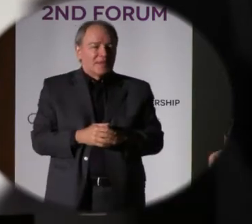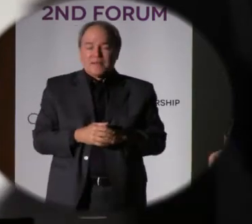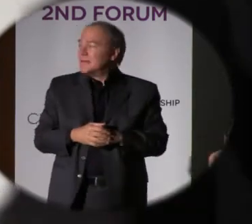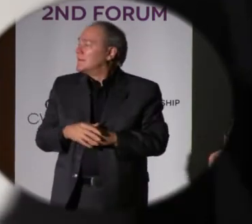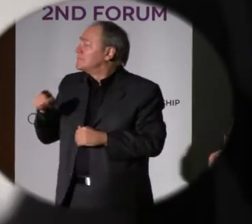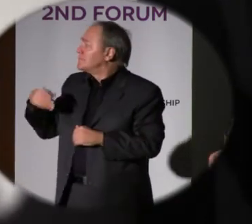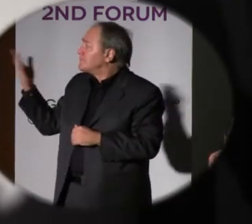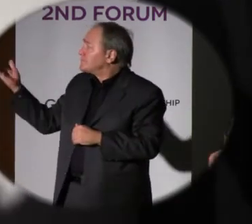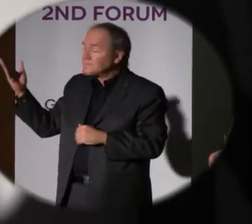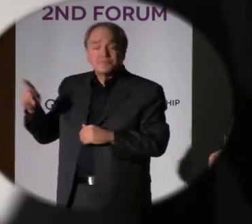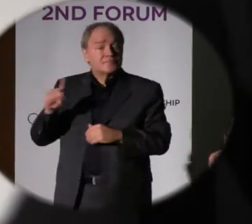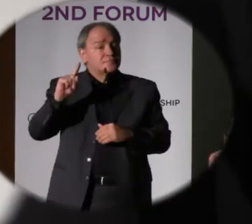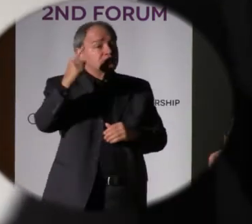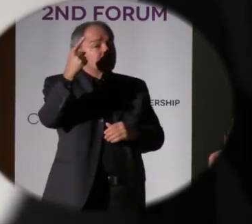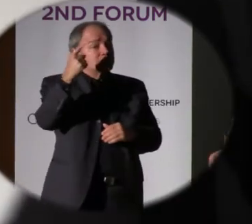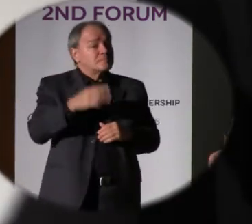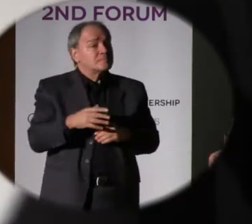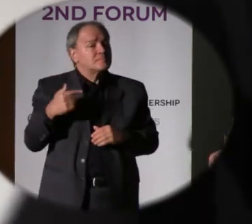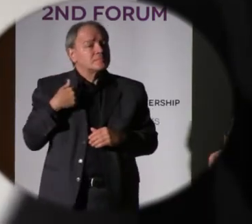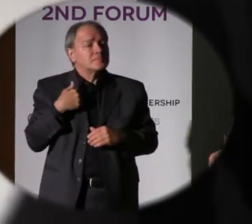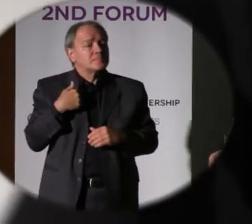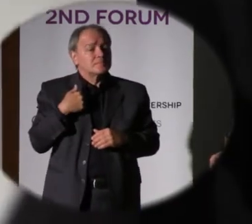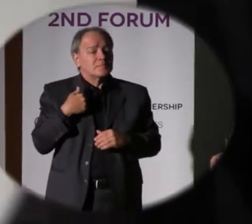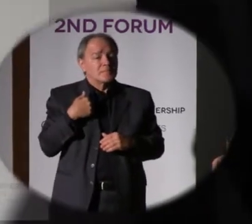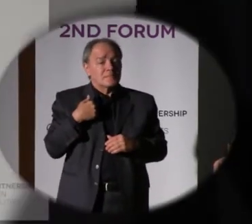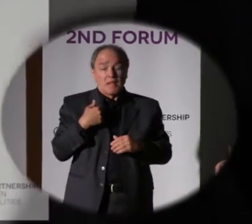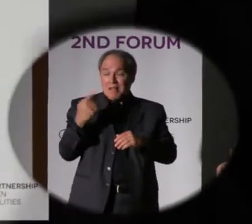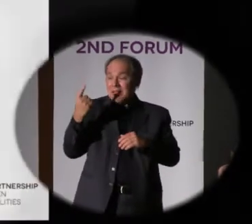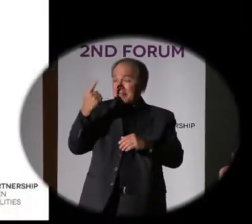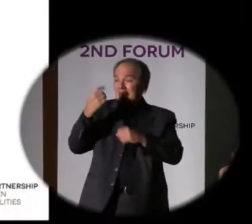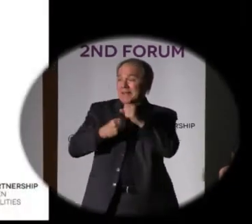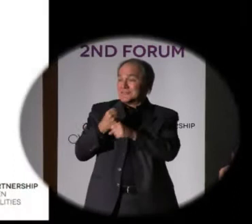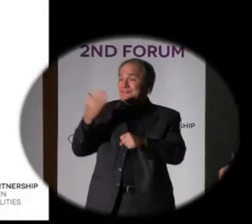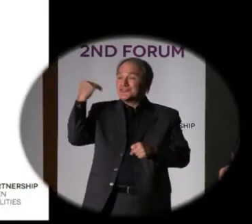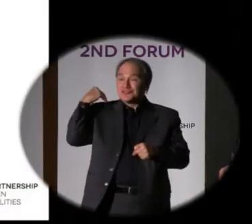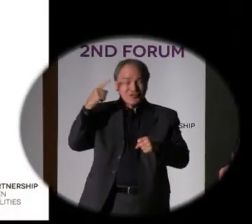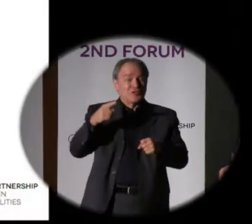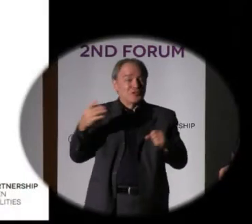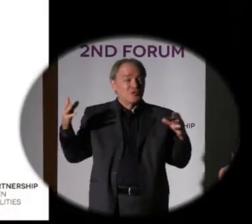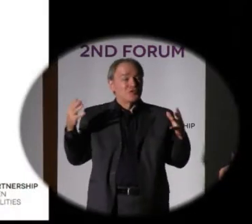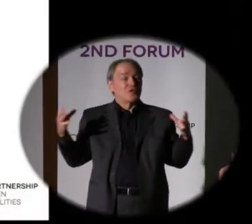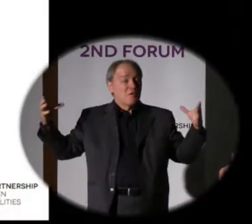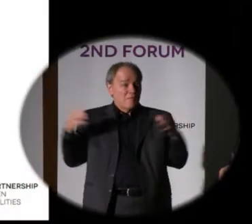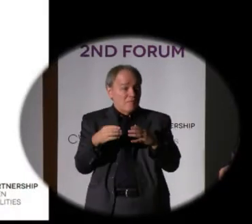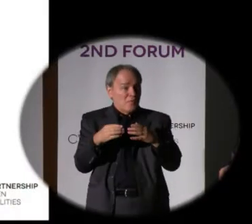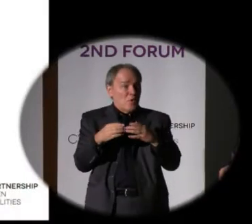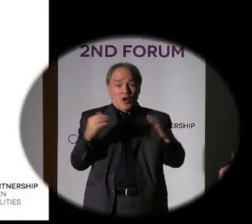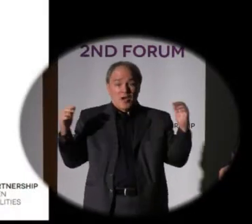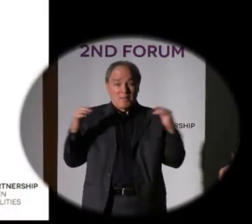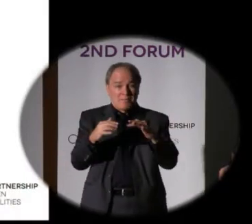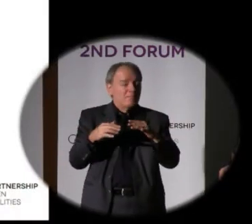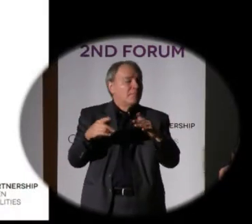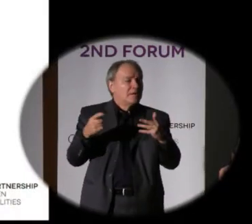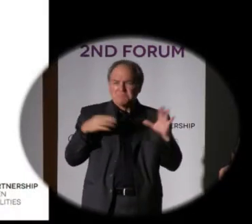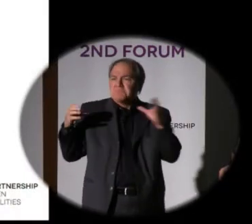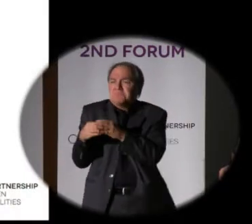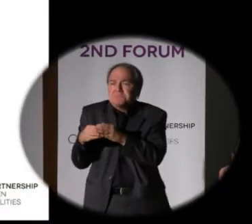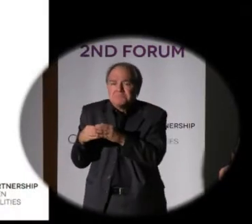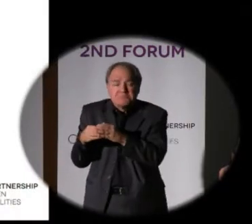began just before the forum last year as a grassroots group, informal group, a gang of